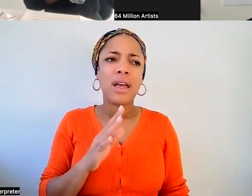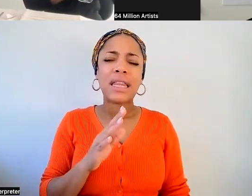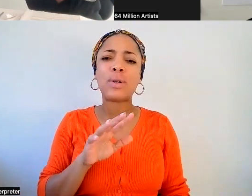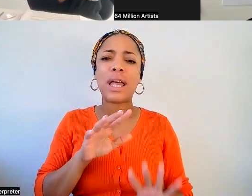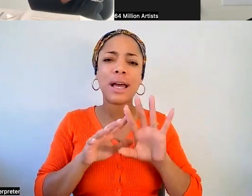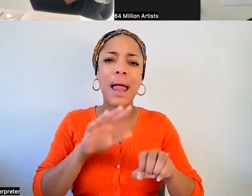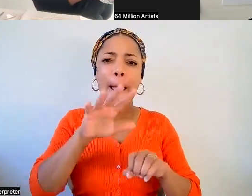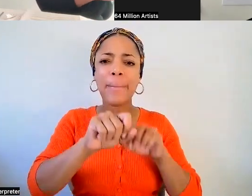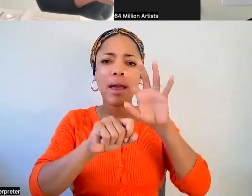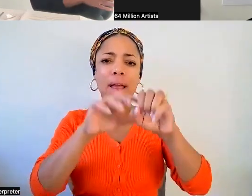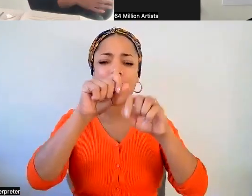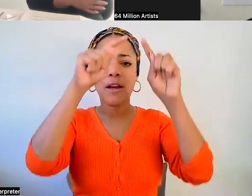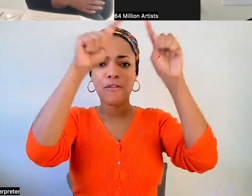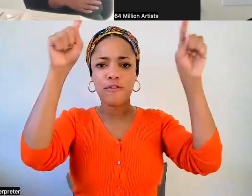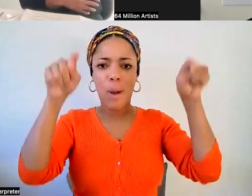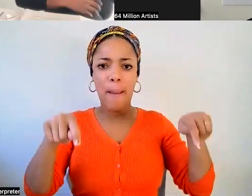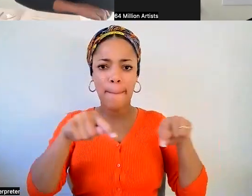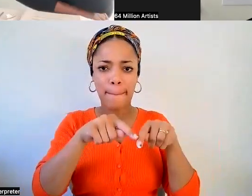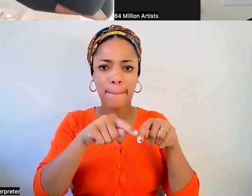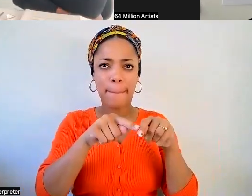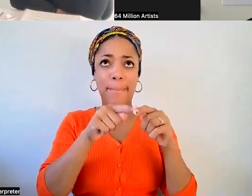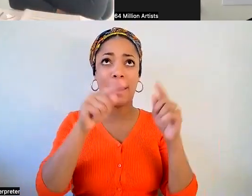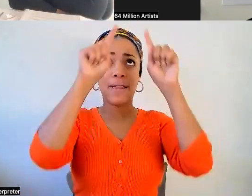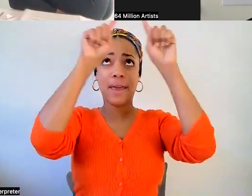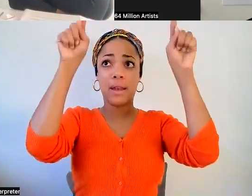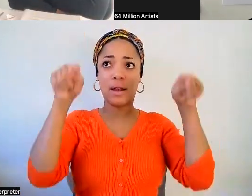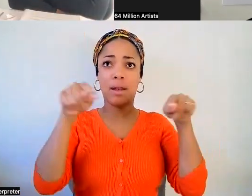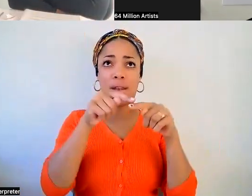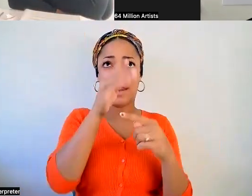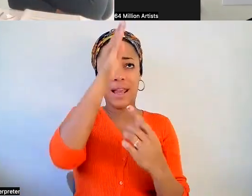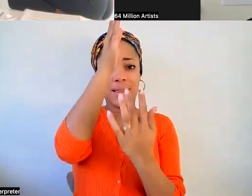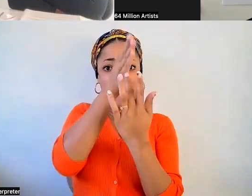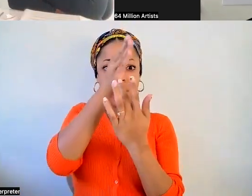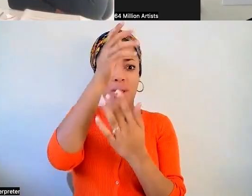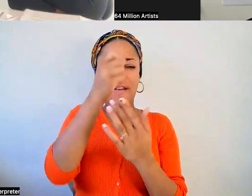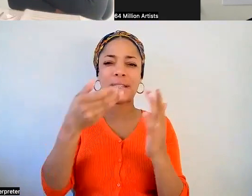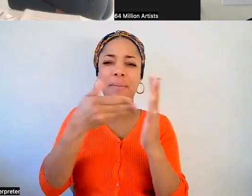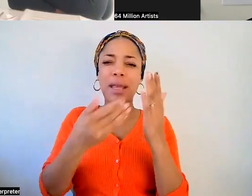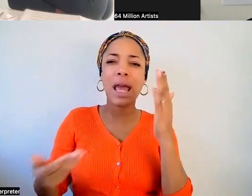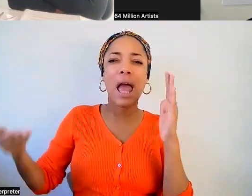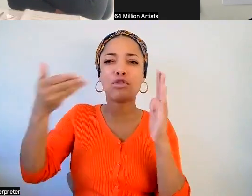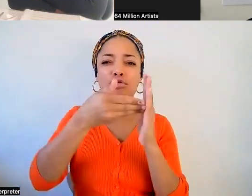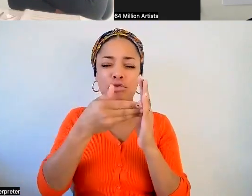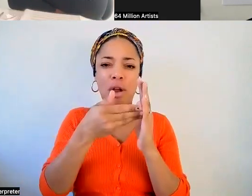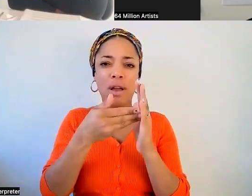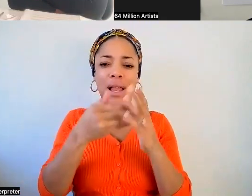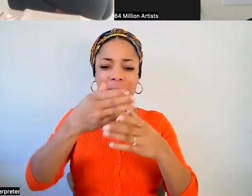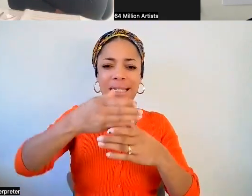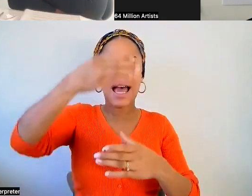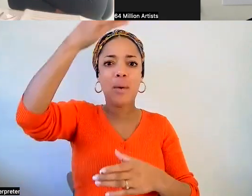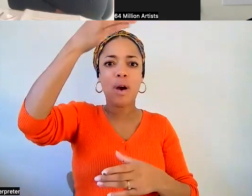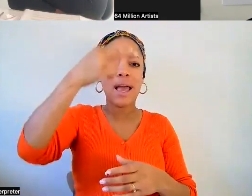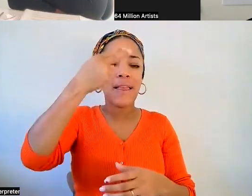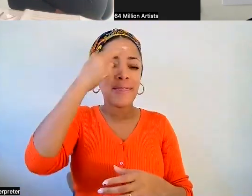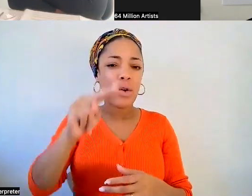outside. And in the middle of it, there was a sort of extra bit, like a tower. that they used to call the chimney pot, but